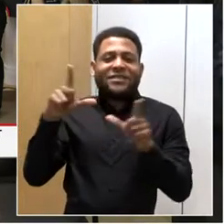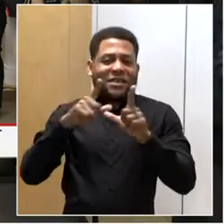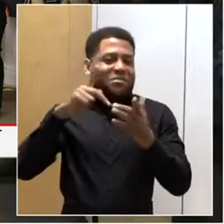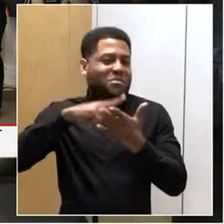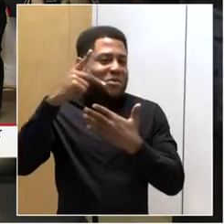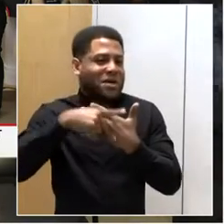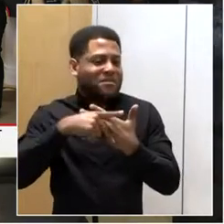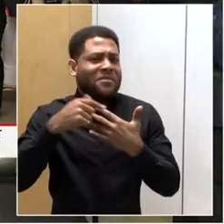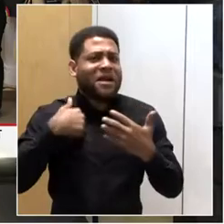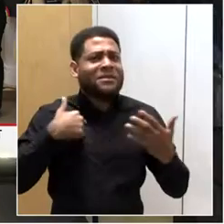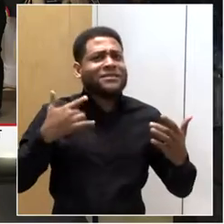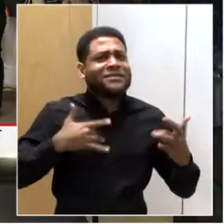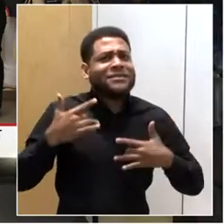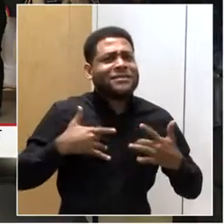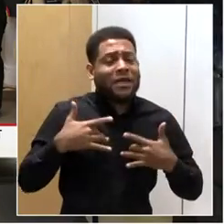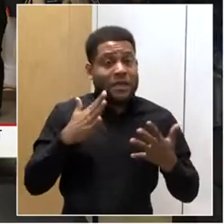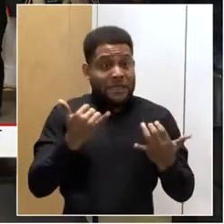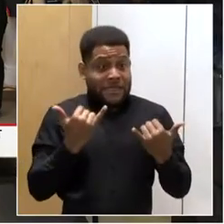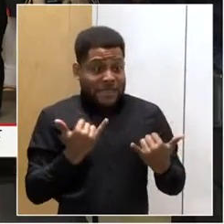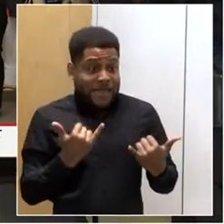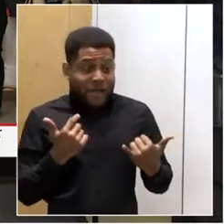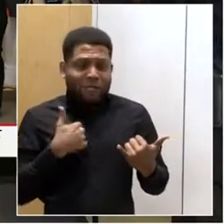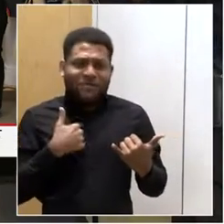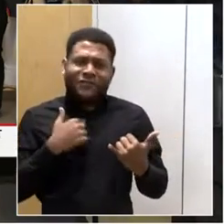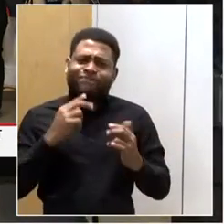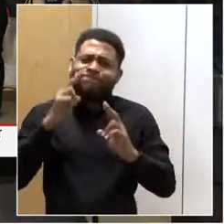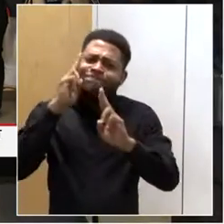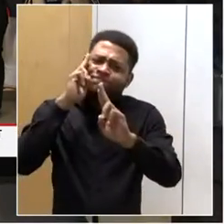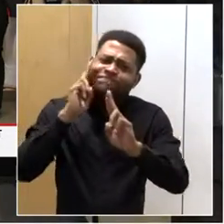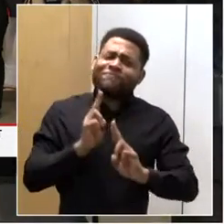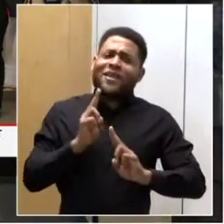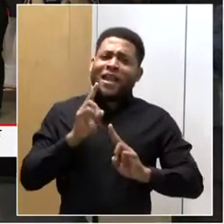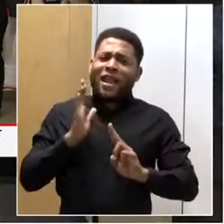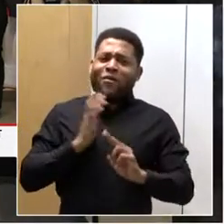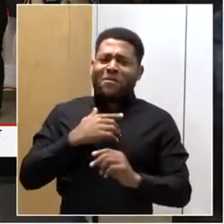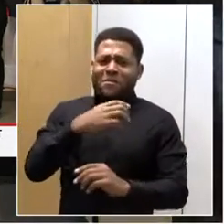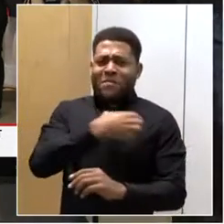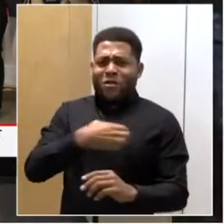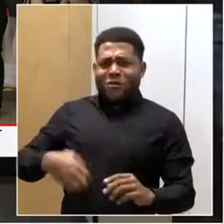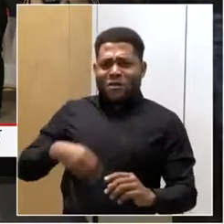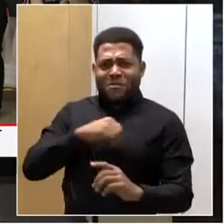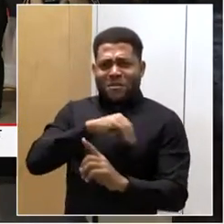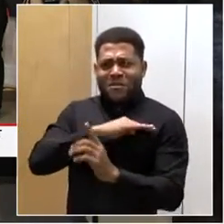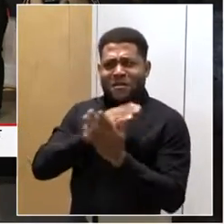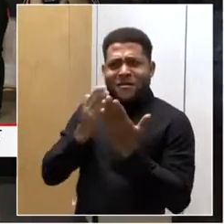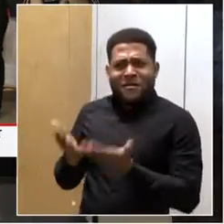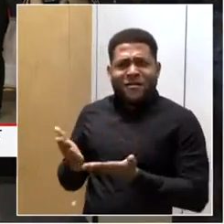that I proudly introduce our mayor, Muriel Bowser. Thank you so much.